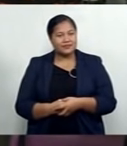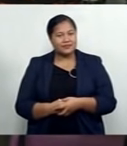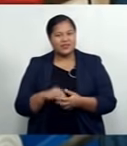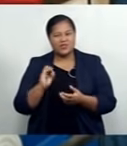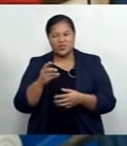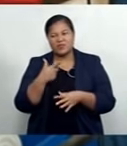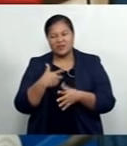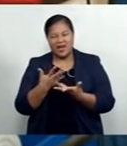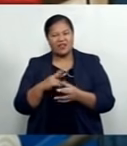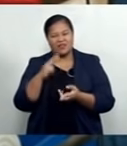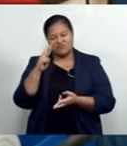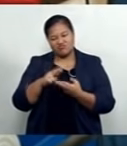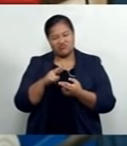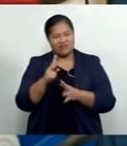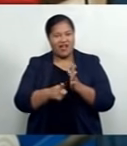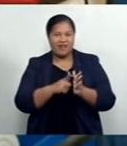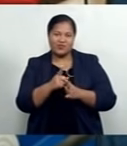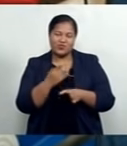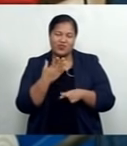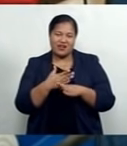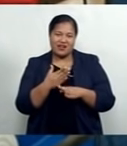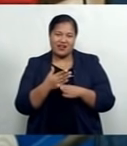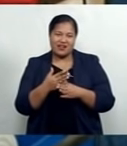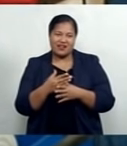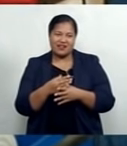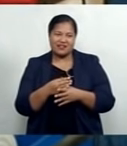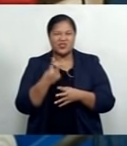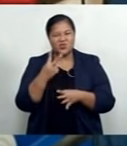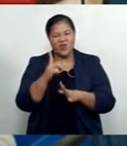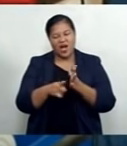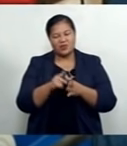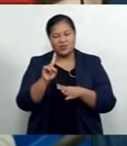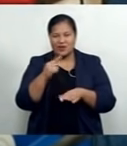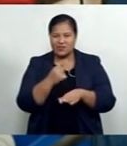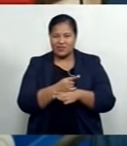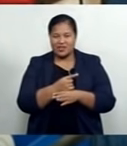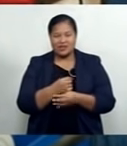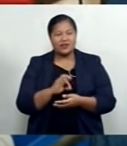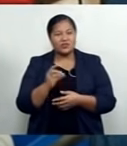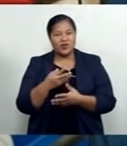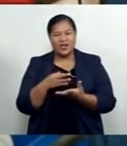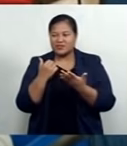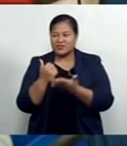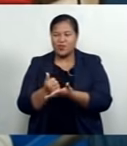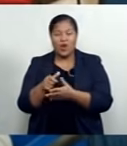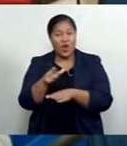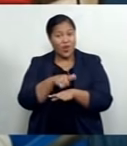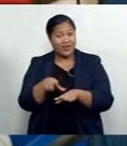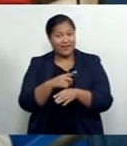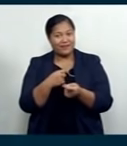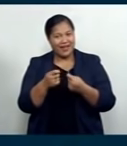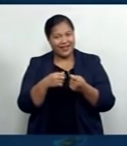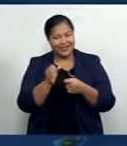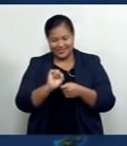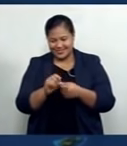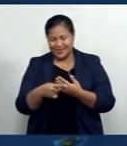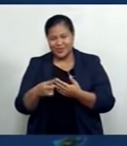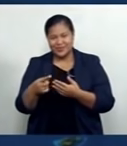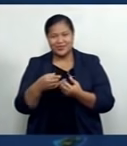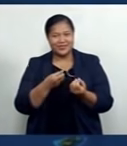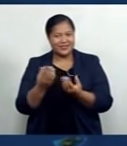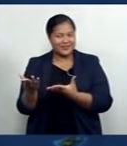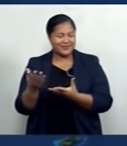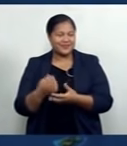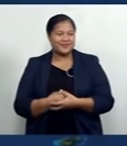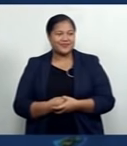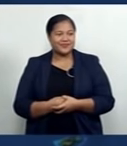hours down to 2 or 3 days a week to cater for some of the local market that they still have. You do hear about